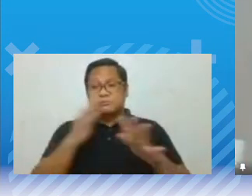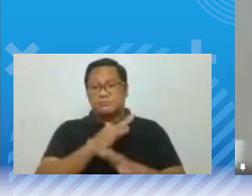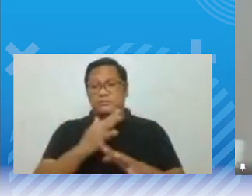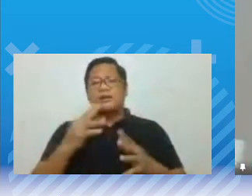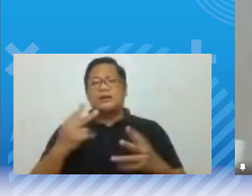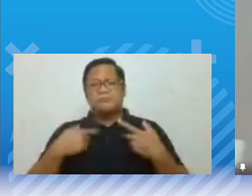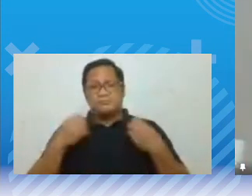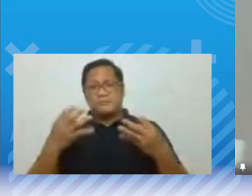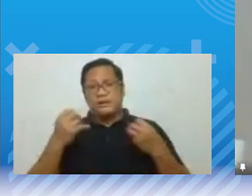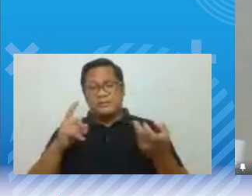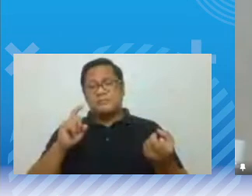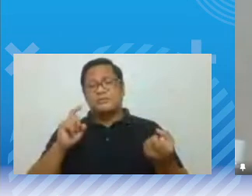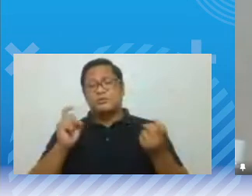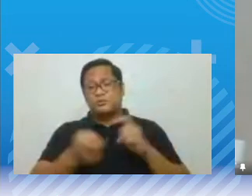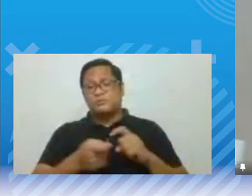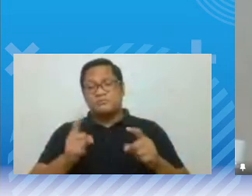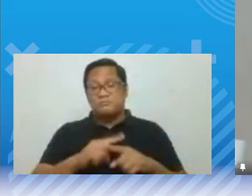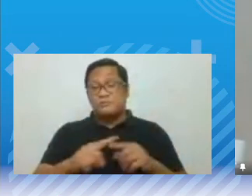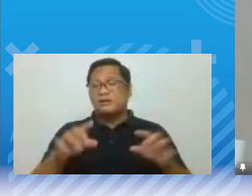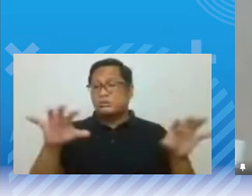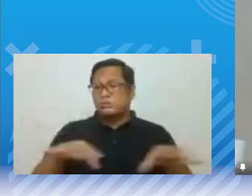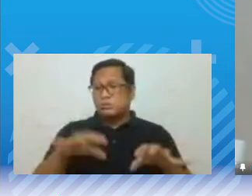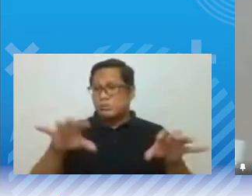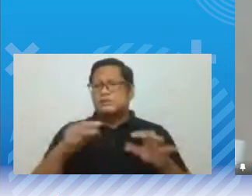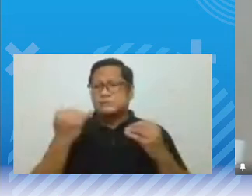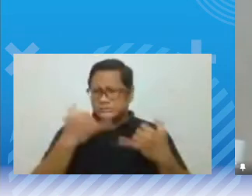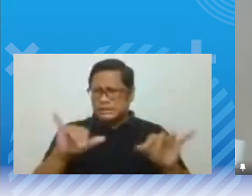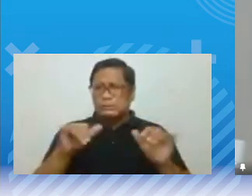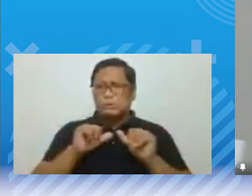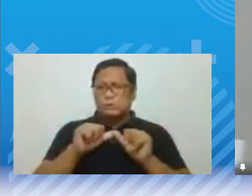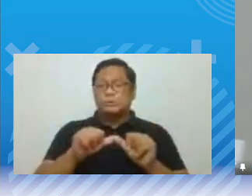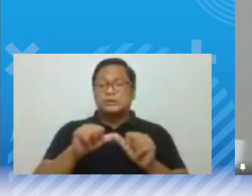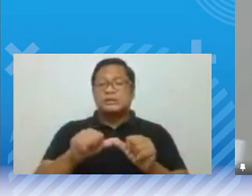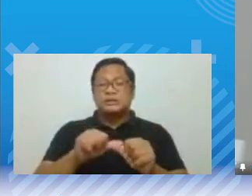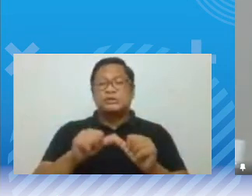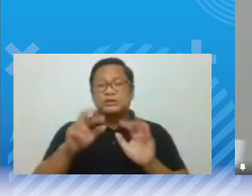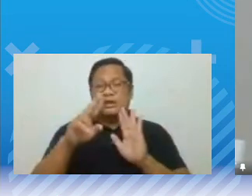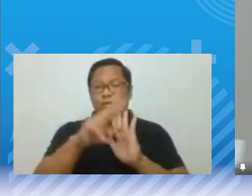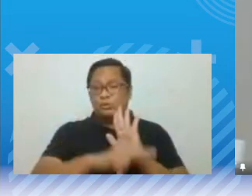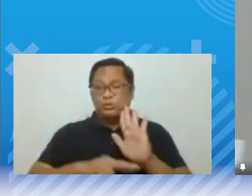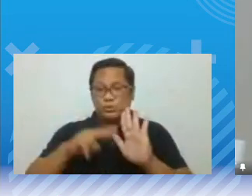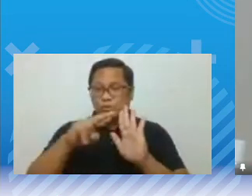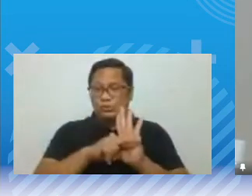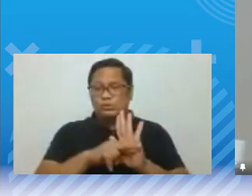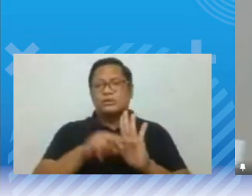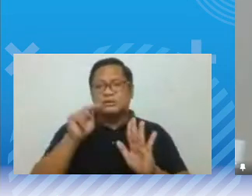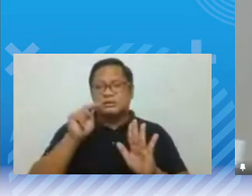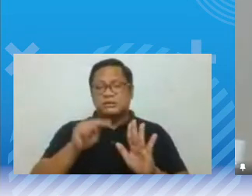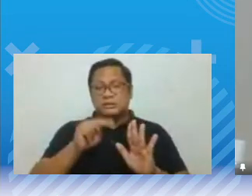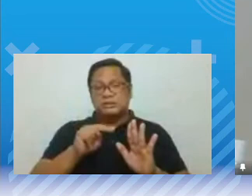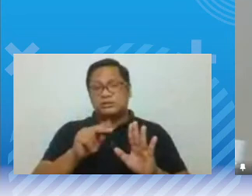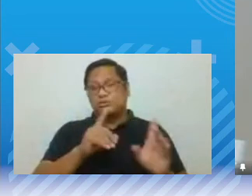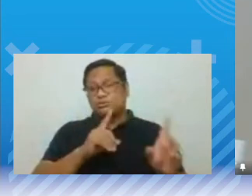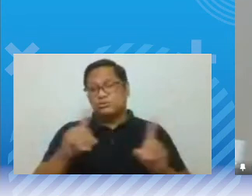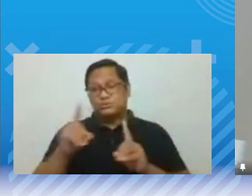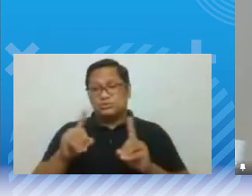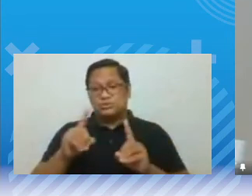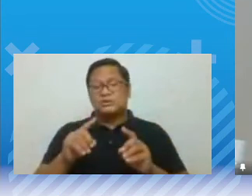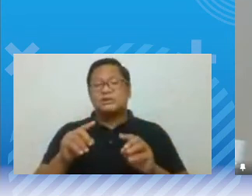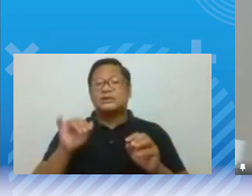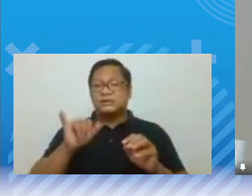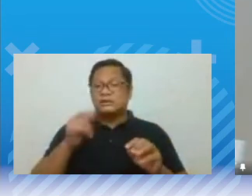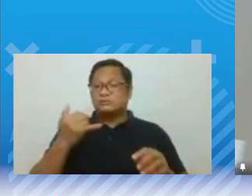hindi natigil yung work. May mga work pa rin tayo. Of course, may mga roles pa rin tayo na kailangang gampanan. Bukod dun sa pagiging teacher